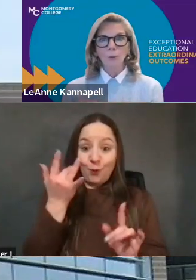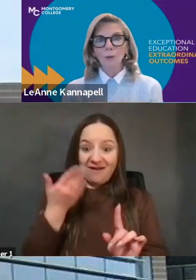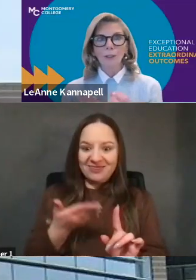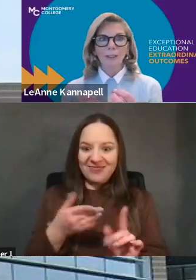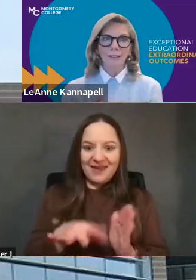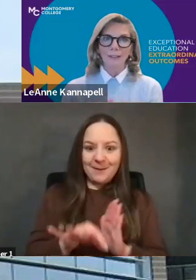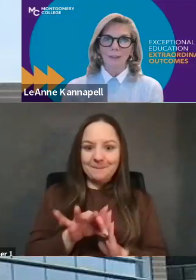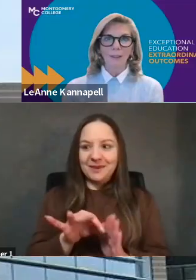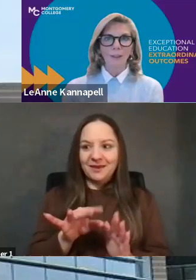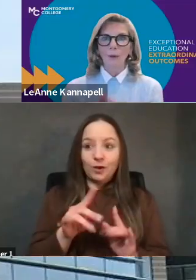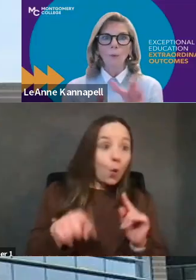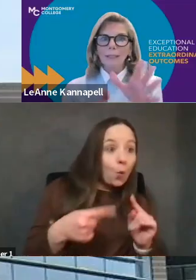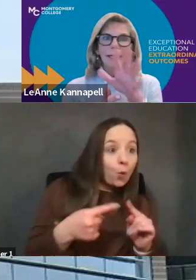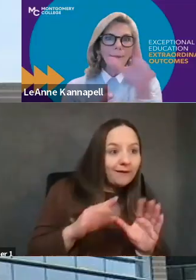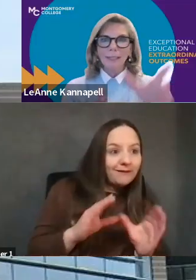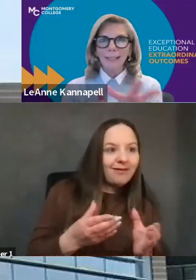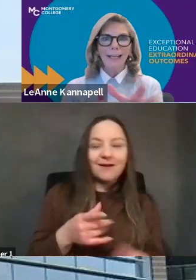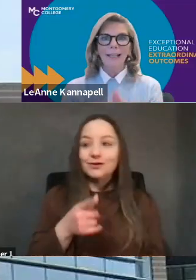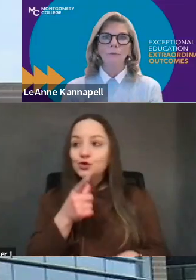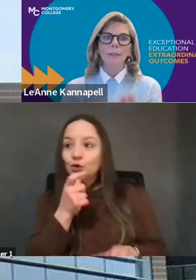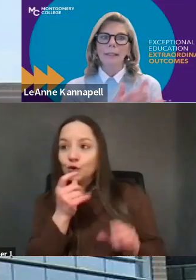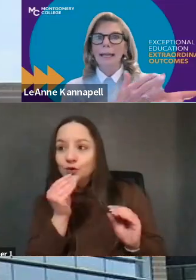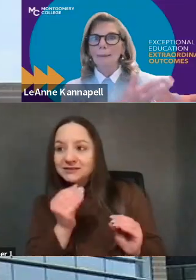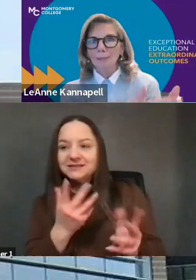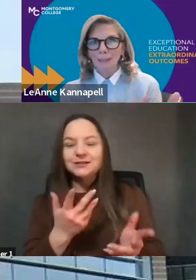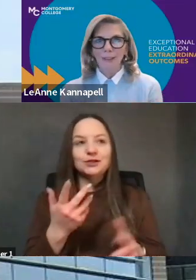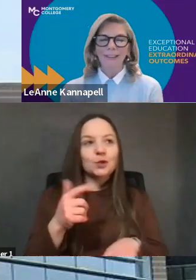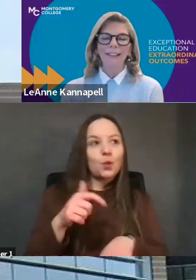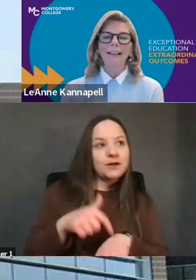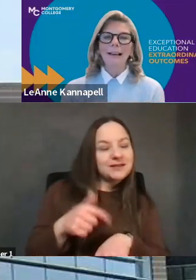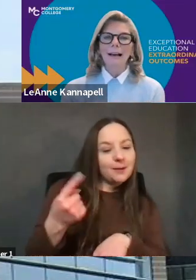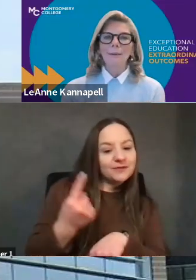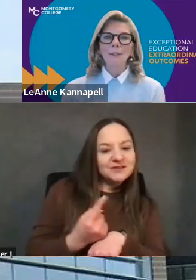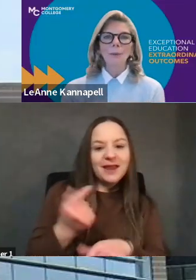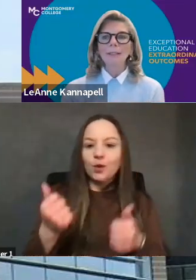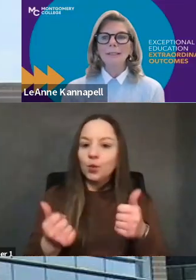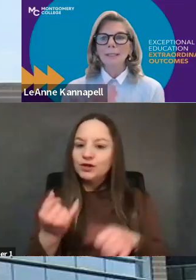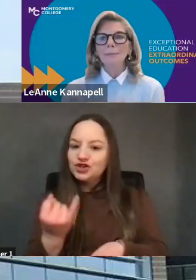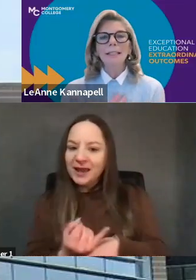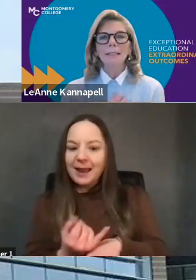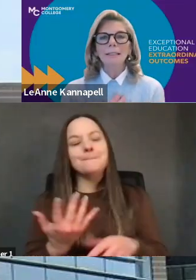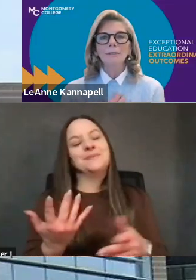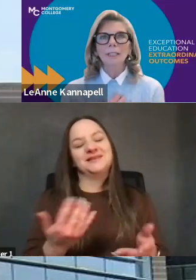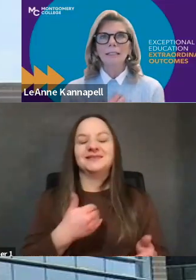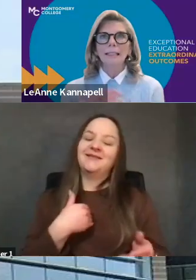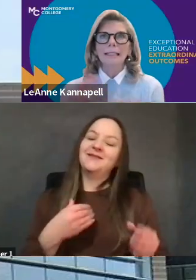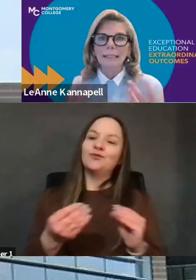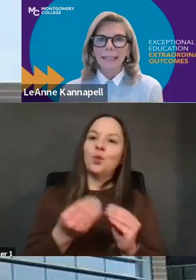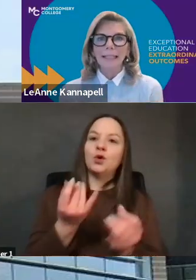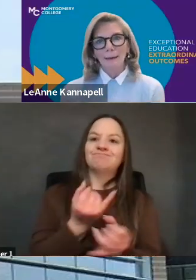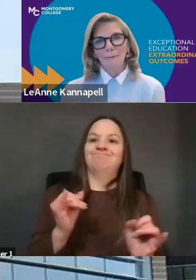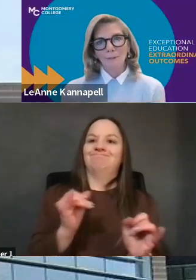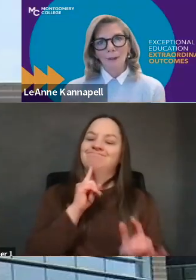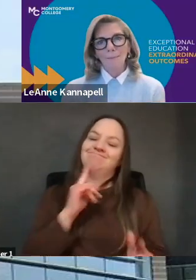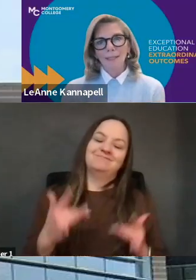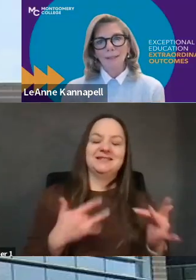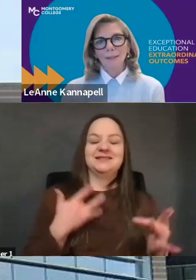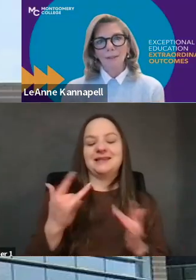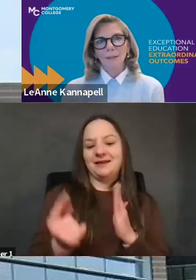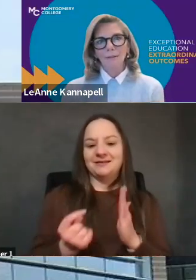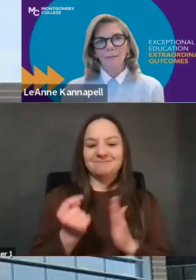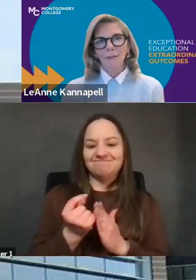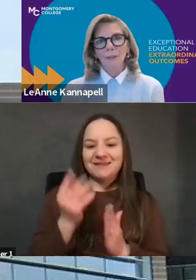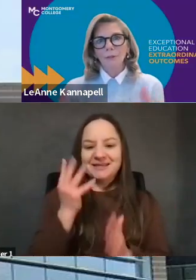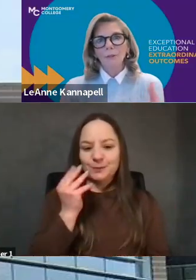classes are, who their classes are, what time of the day, what campus they're in. So to me, it's an exciting time for them